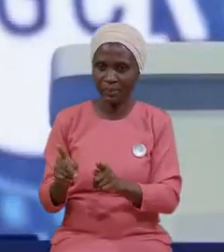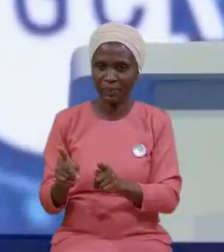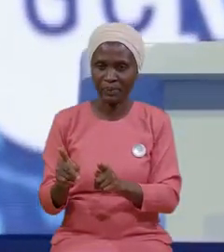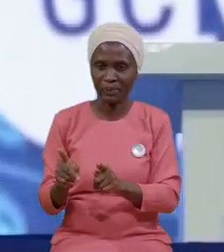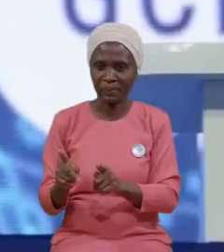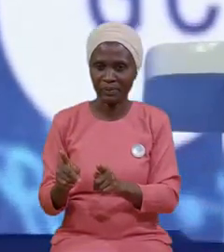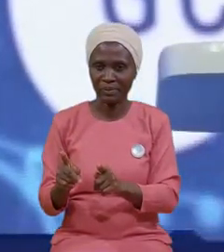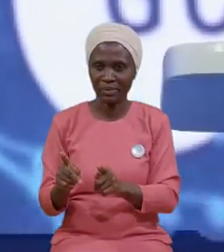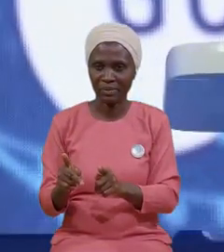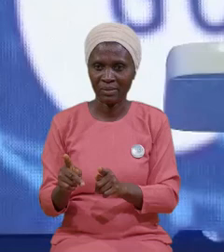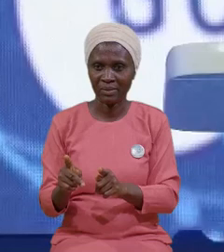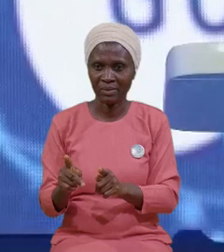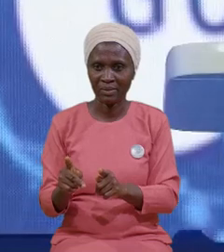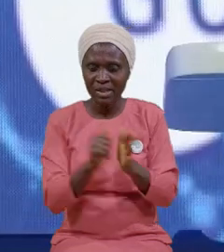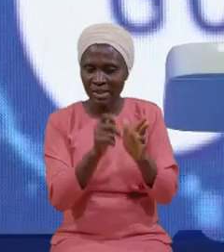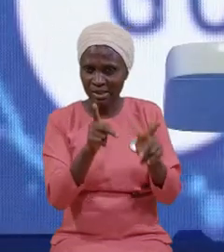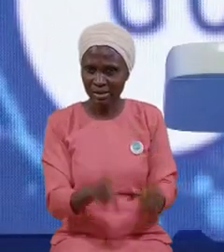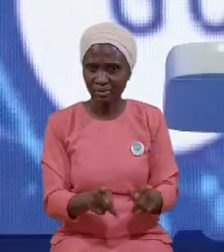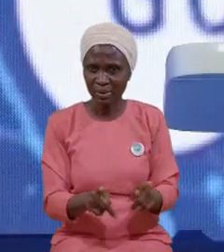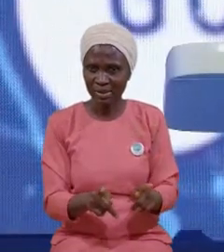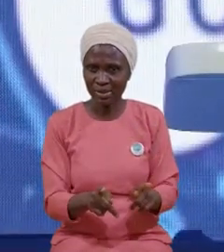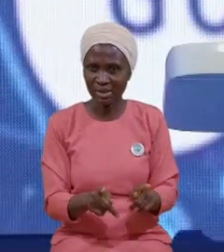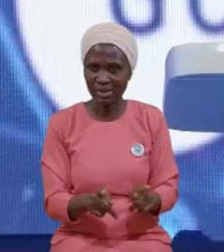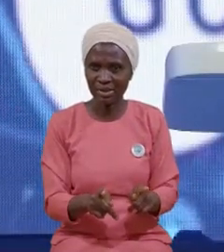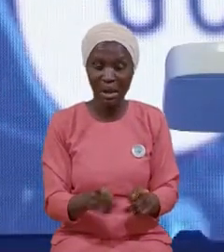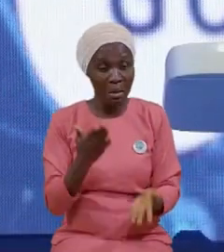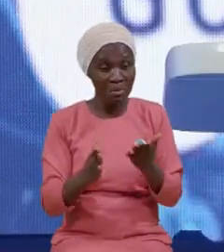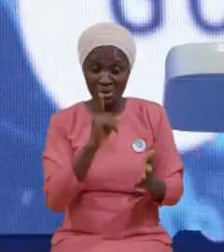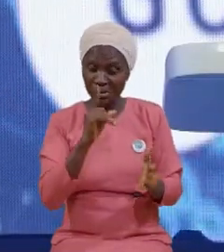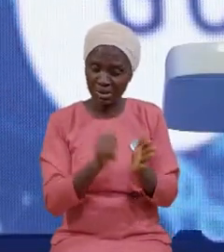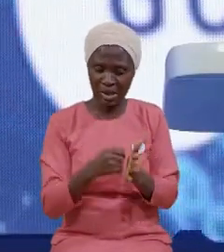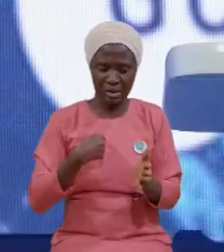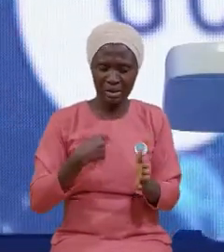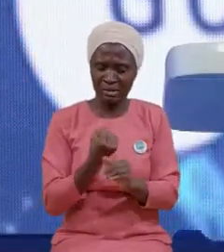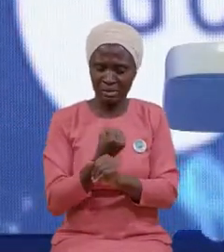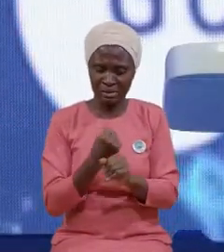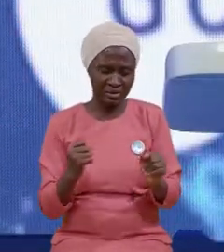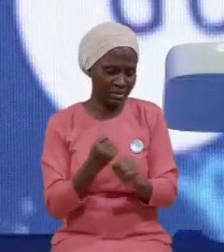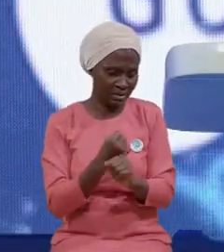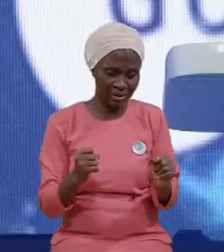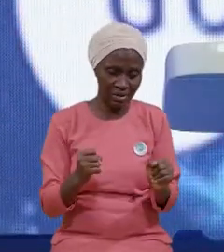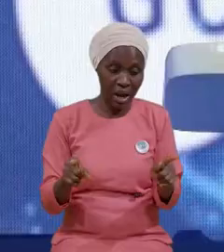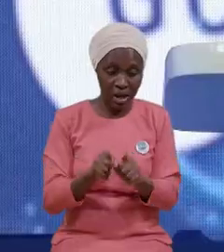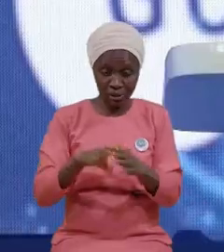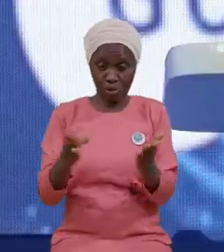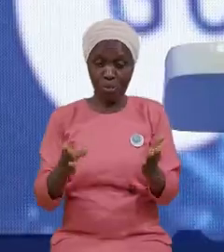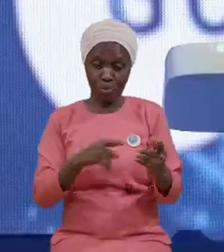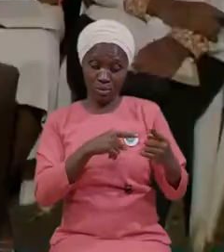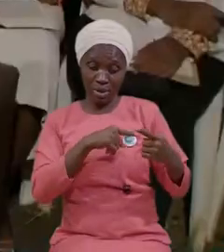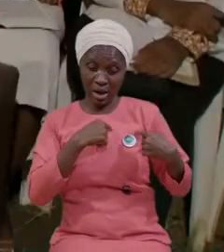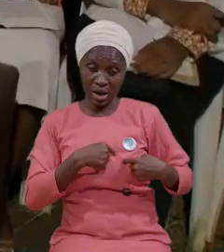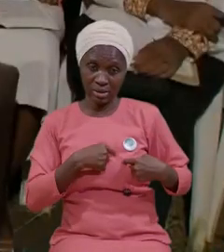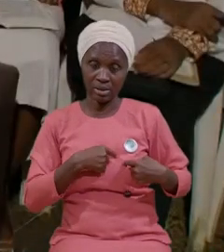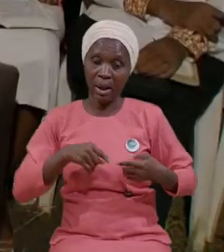that person, to be very sure of real salvation, has to open the door of the heart for the Prince of Peace to come